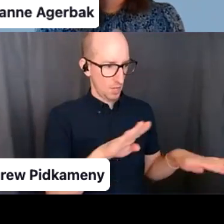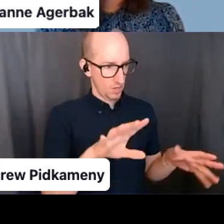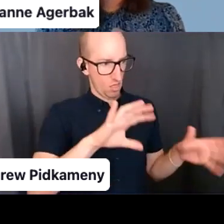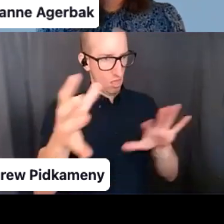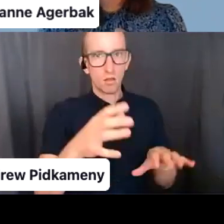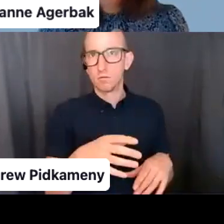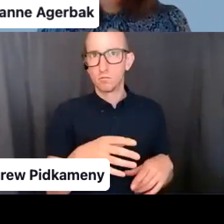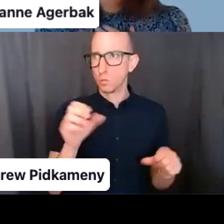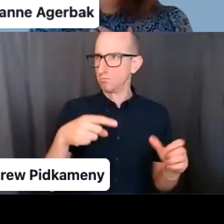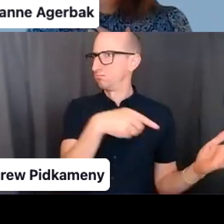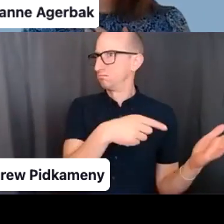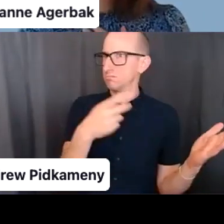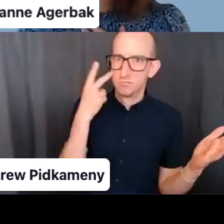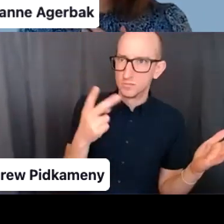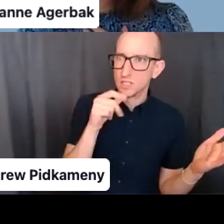animals.